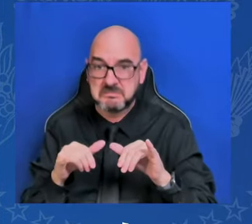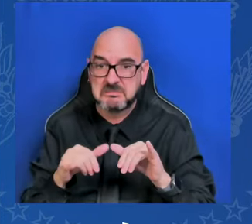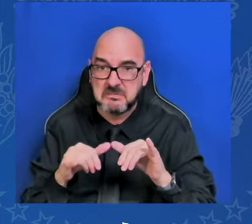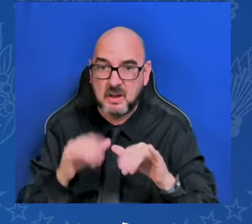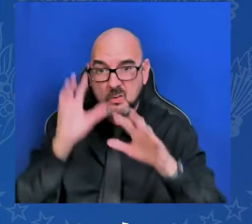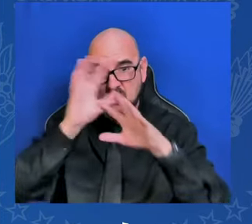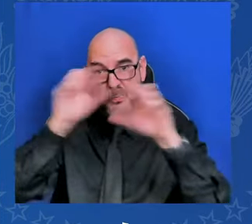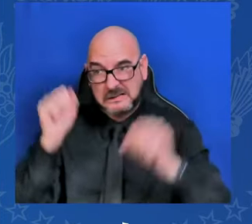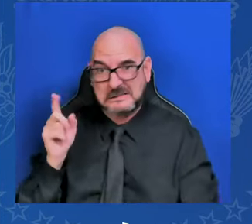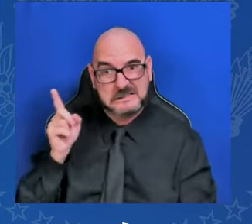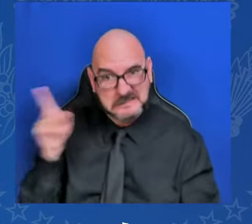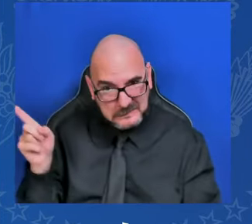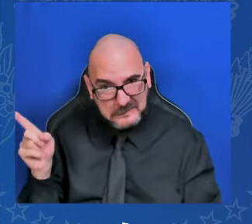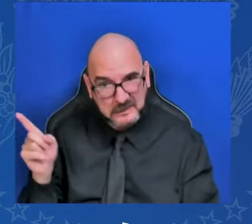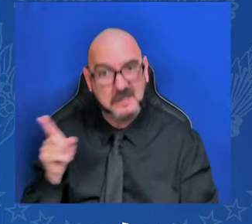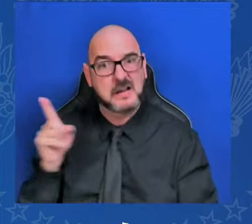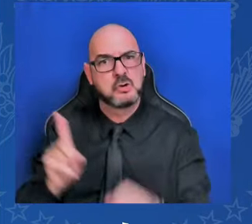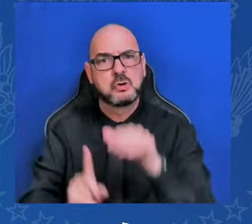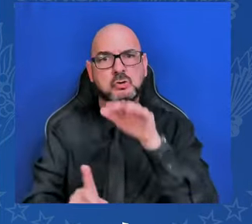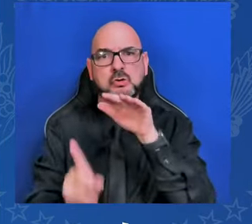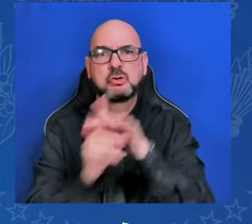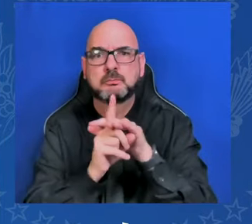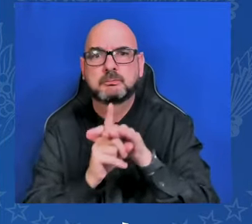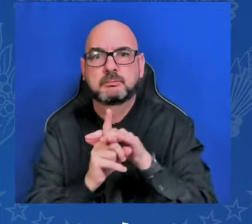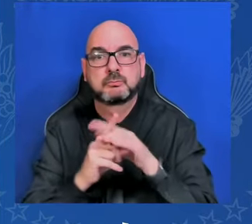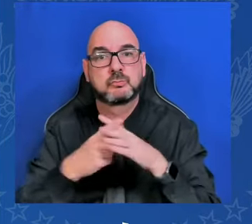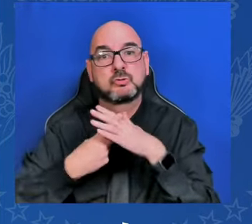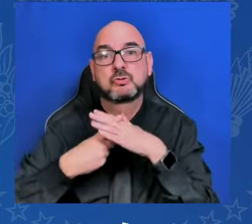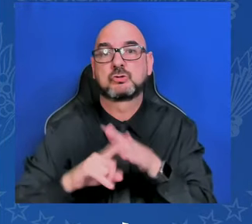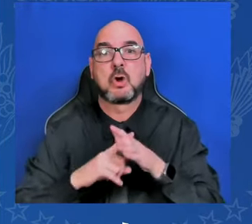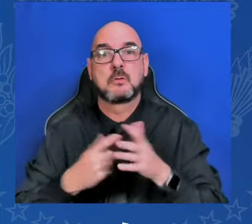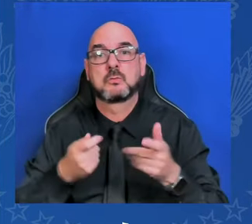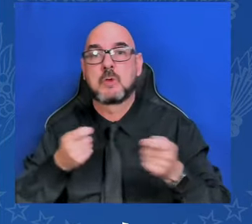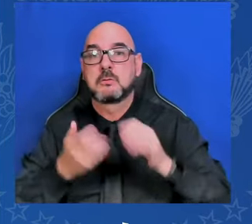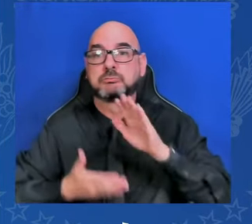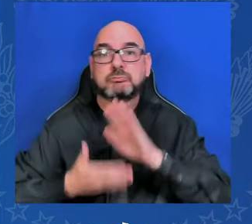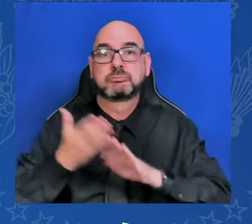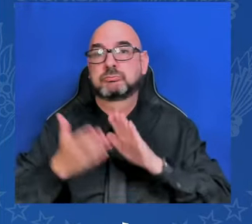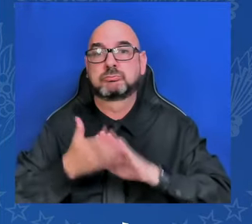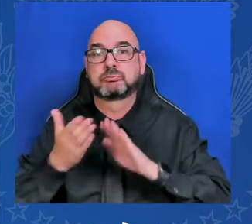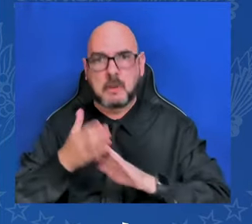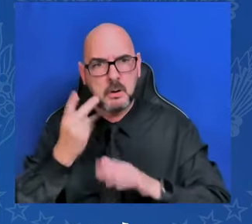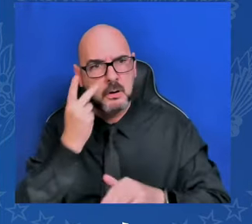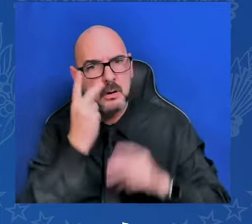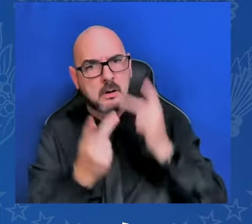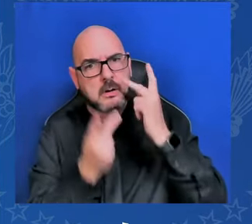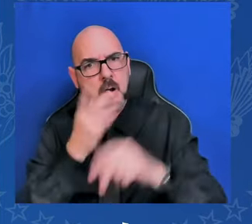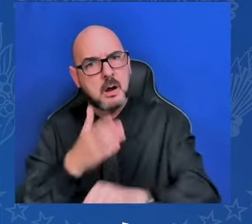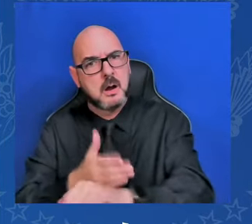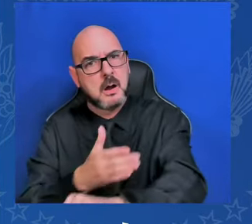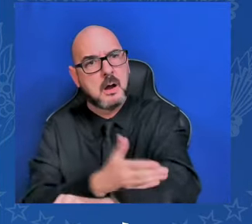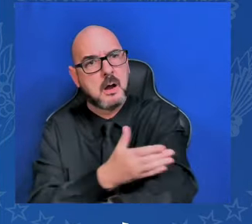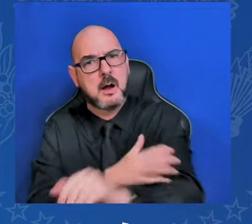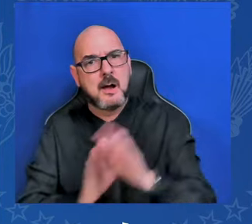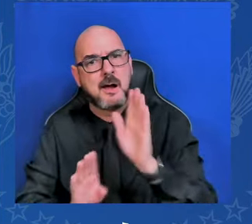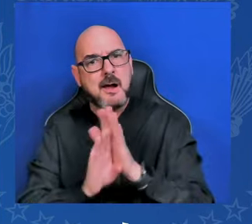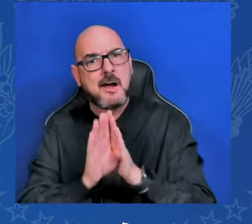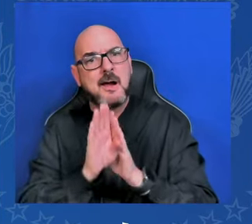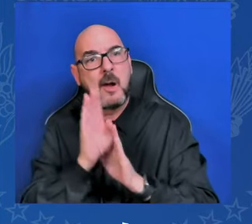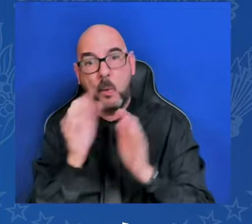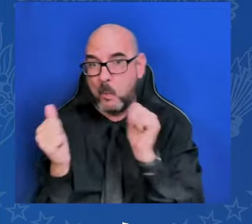showed up. Because of the leadership of President Biden working with House Democrats, we are finally fixing our